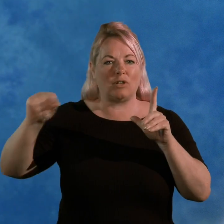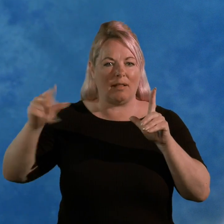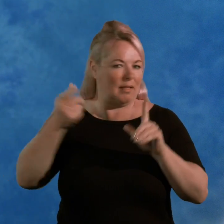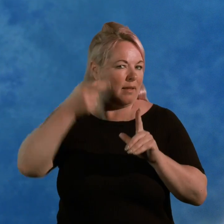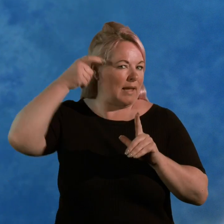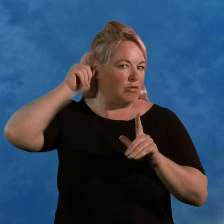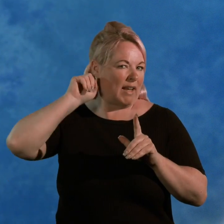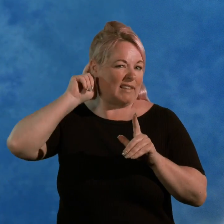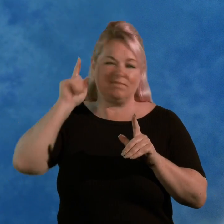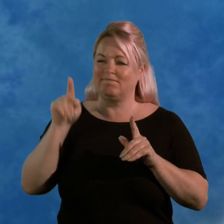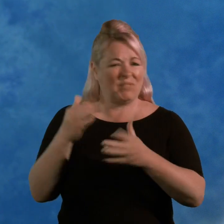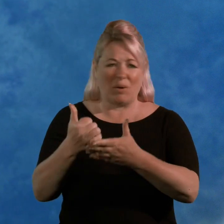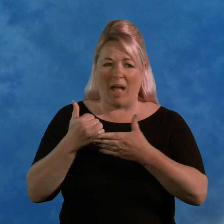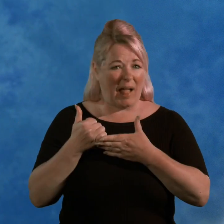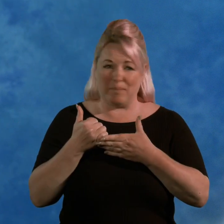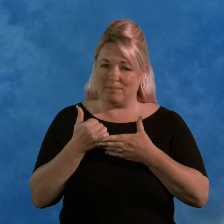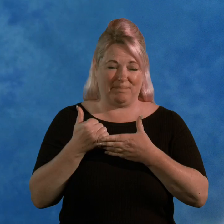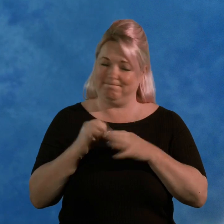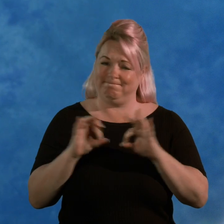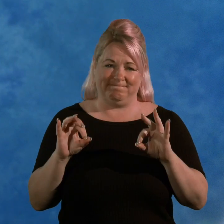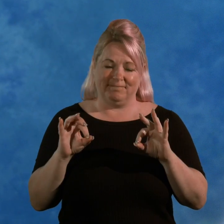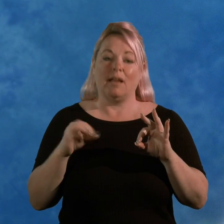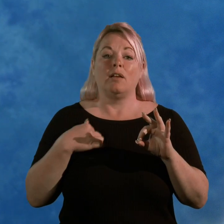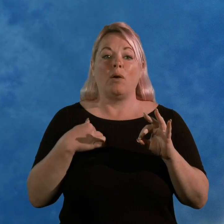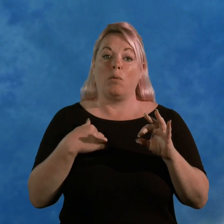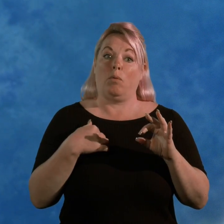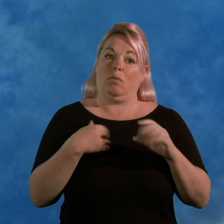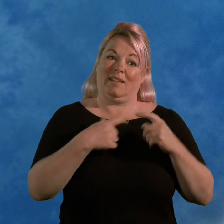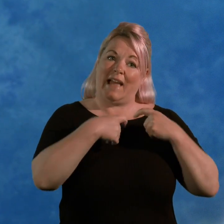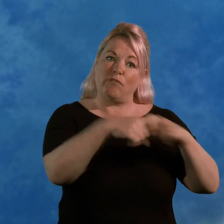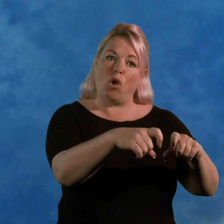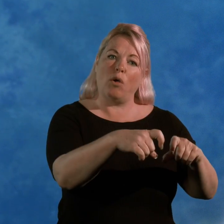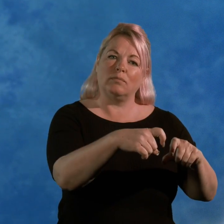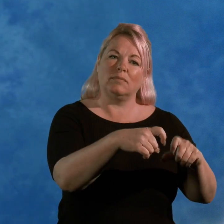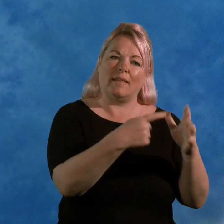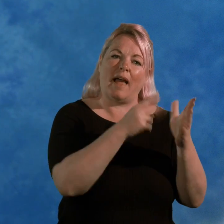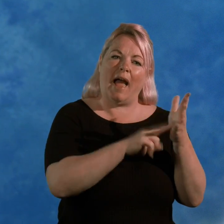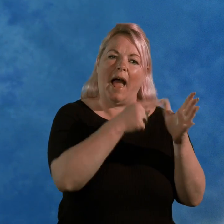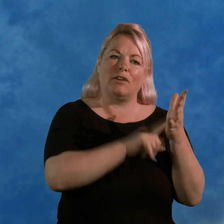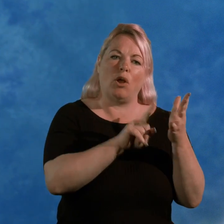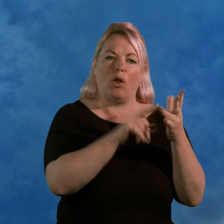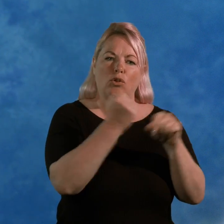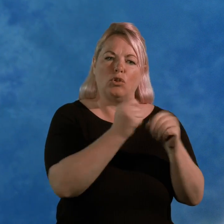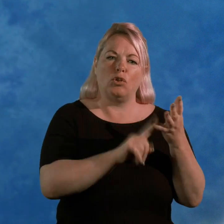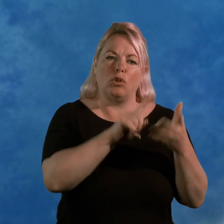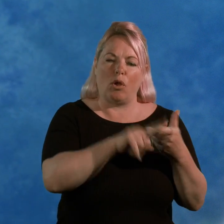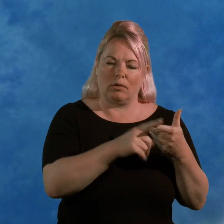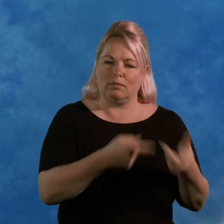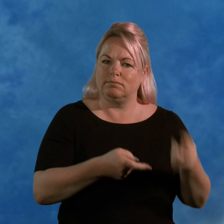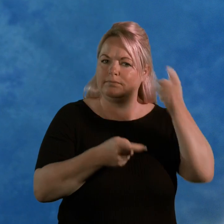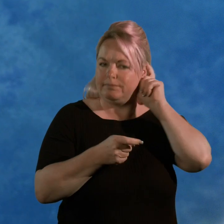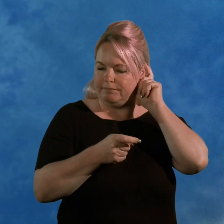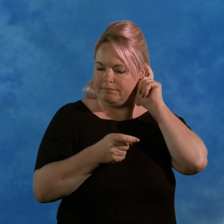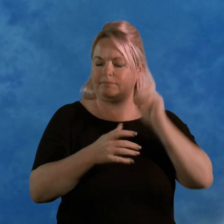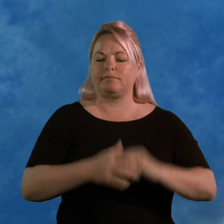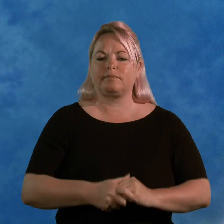hearing aids, which really didn't help me at all. So I continued there with the analogue hearing aids. By